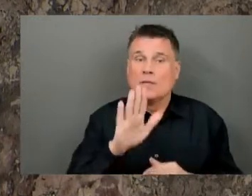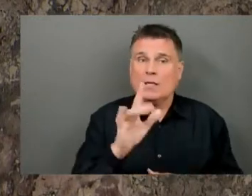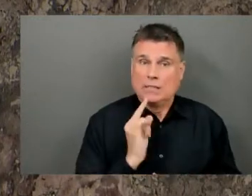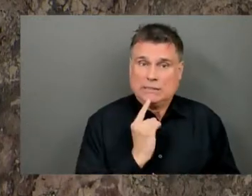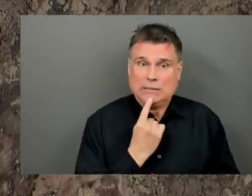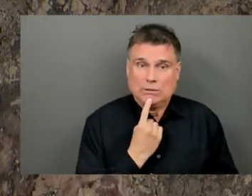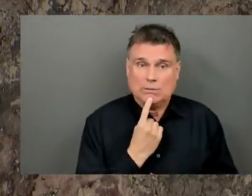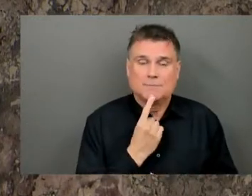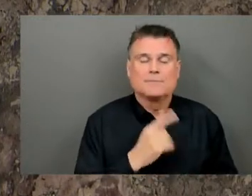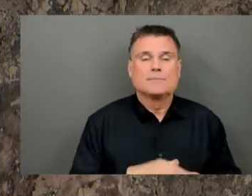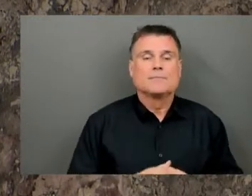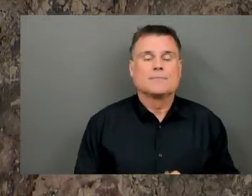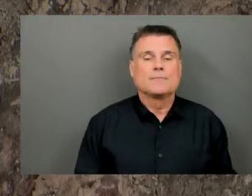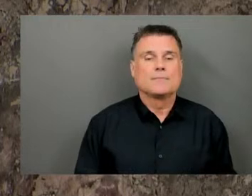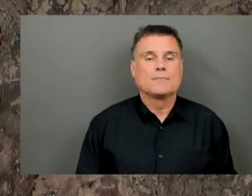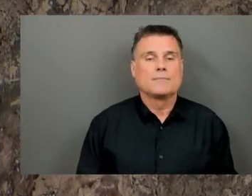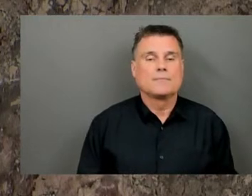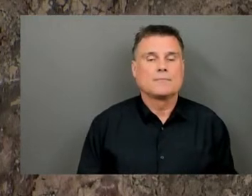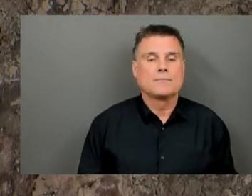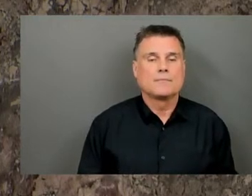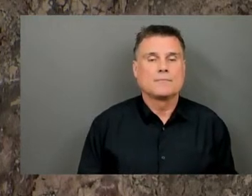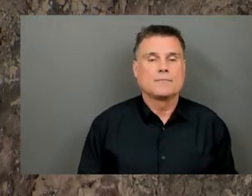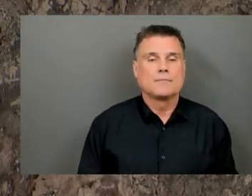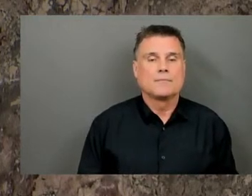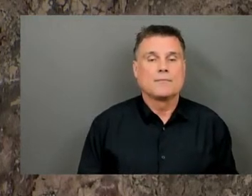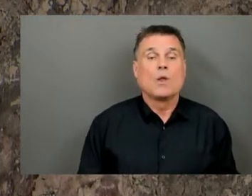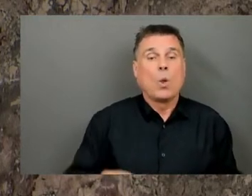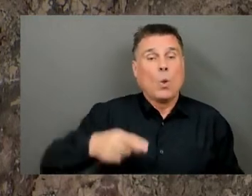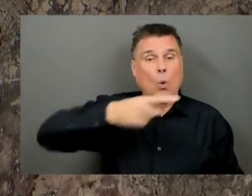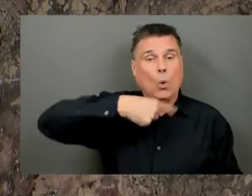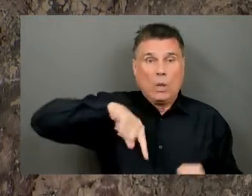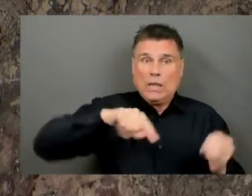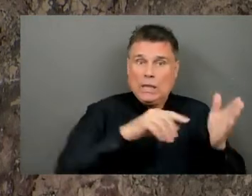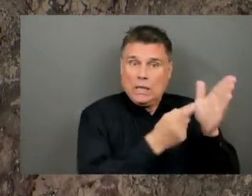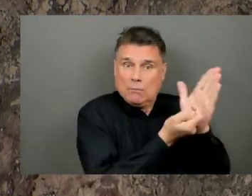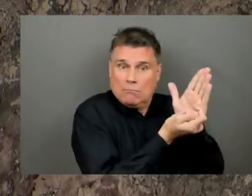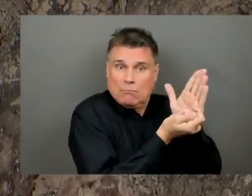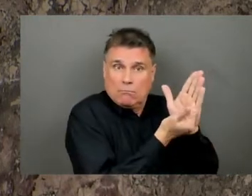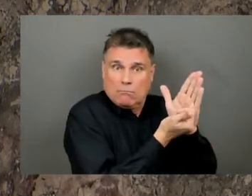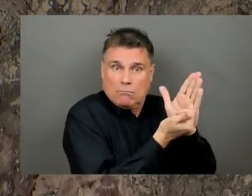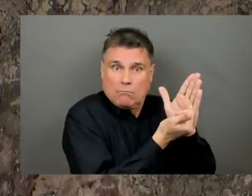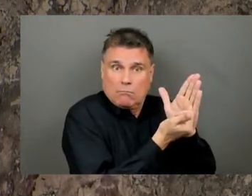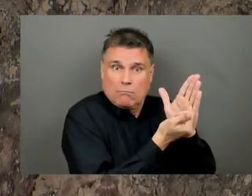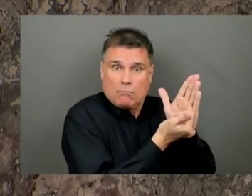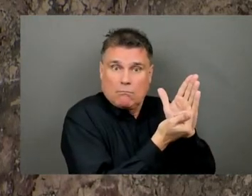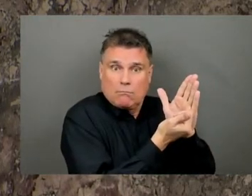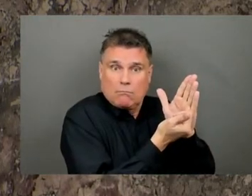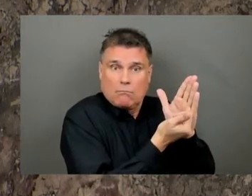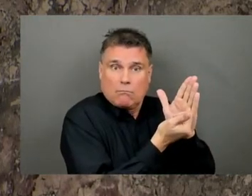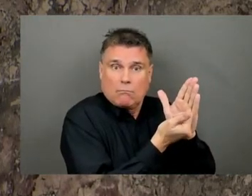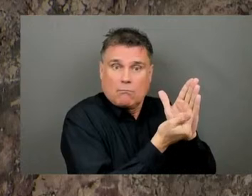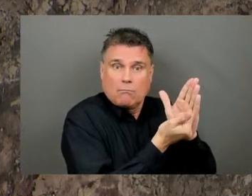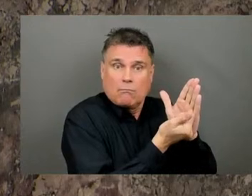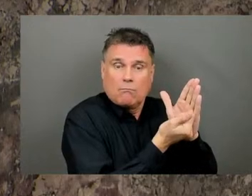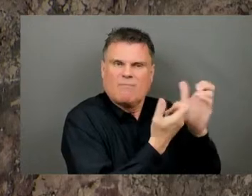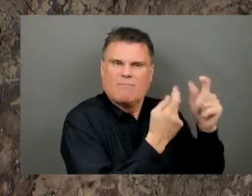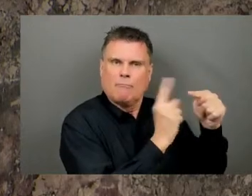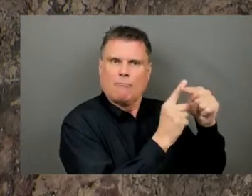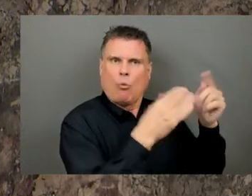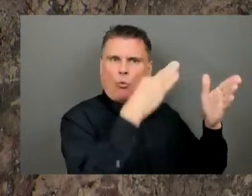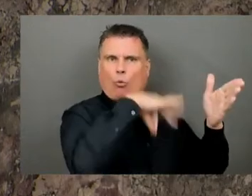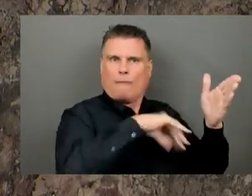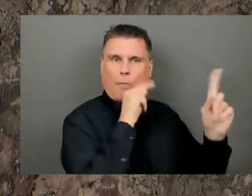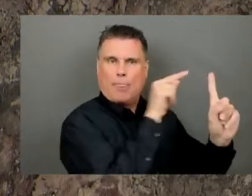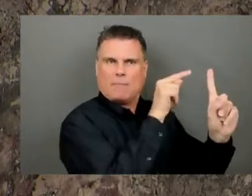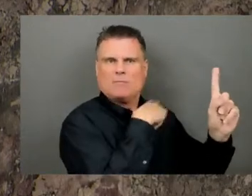the largest subsidy on record, the largest one, the Deepwell Royalty Program. Mr. Speaker, going forward,